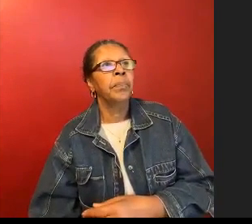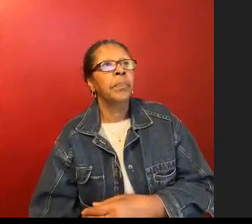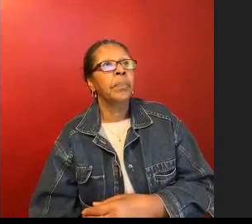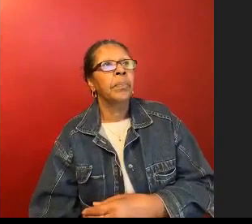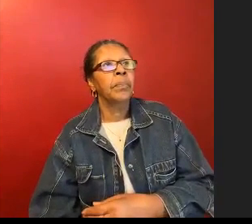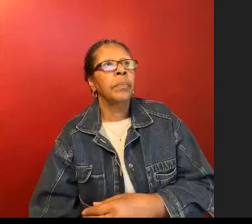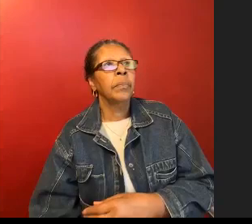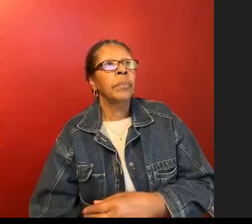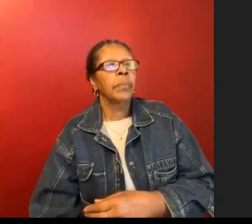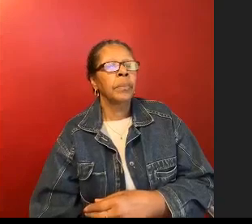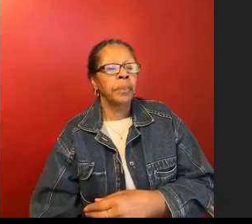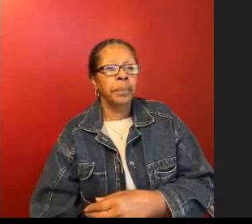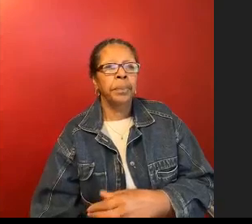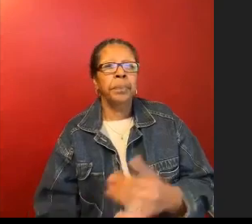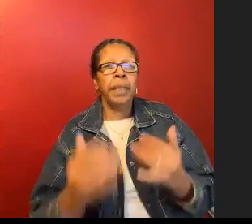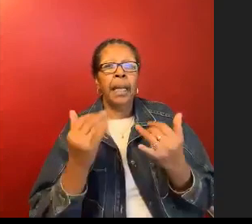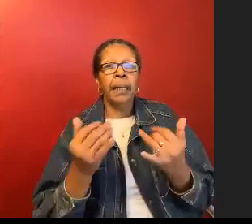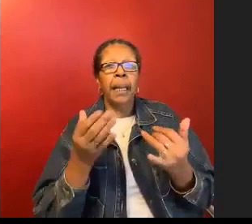Let us prepare now